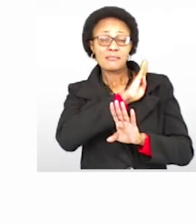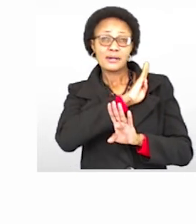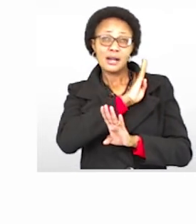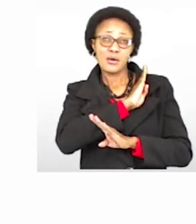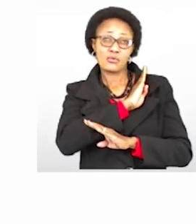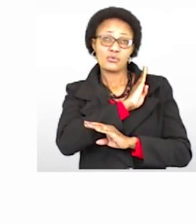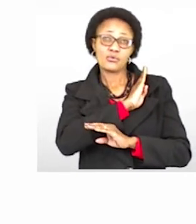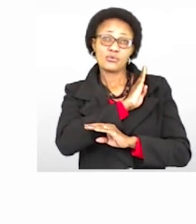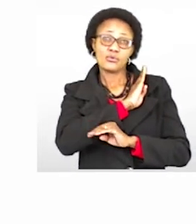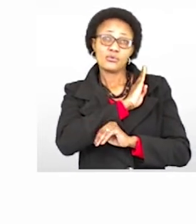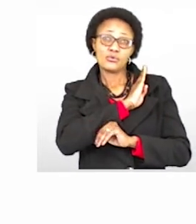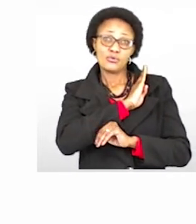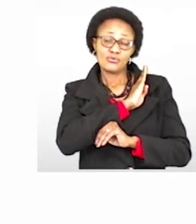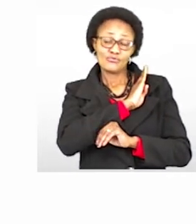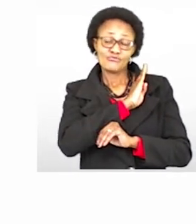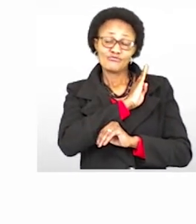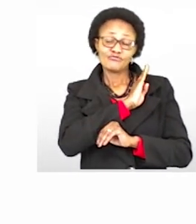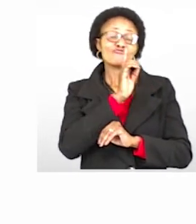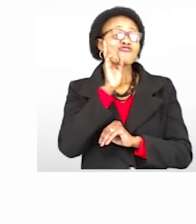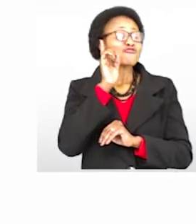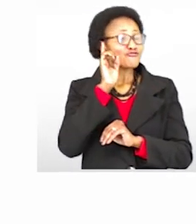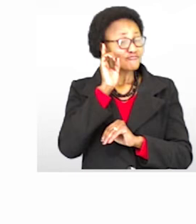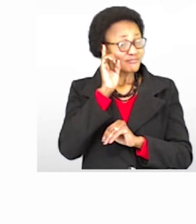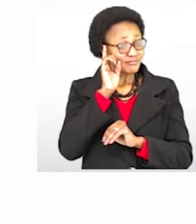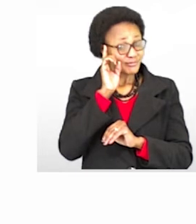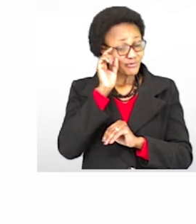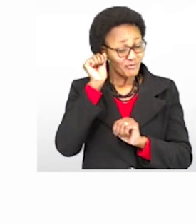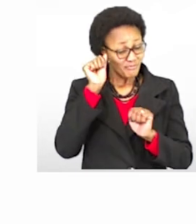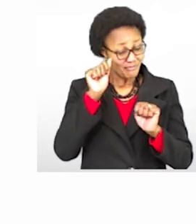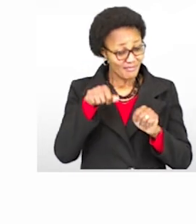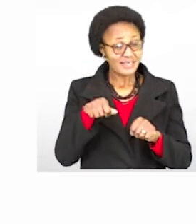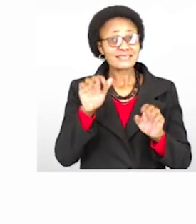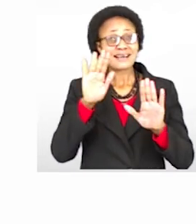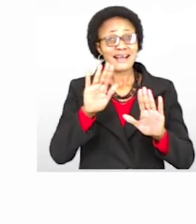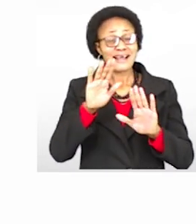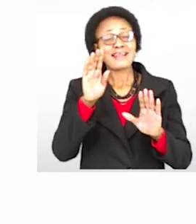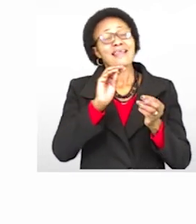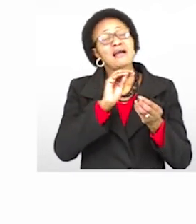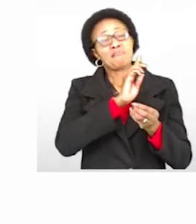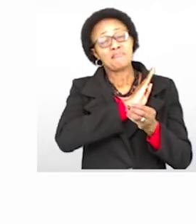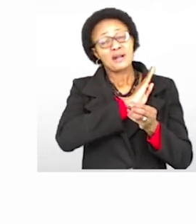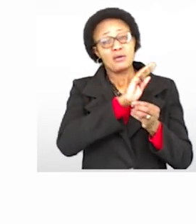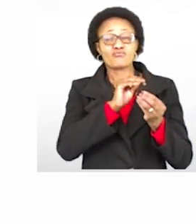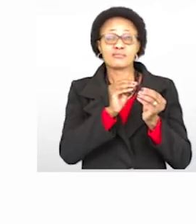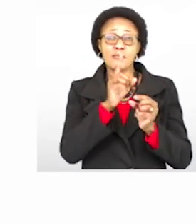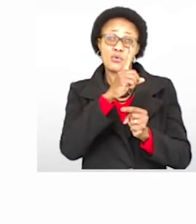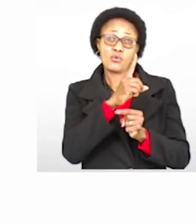number 1, please make sure you use the color brown. The next color you're going to use is the